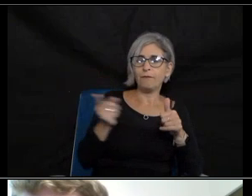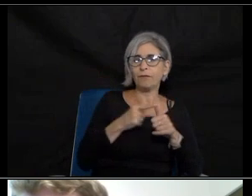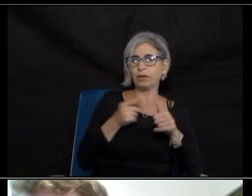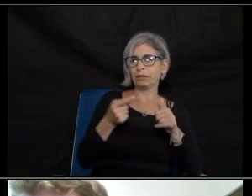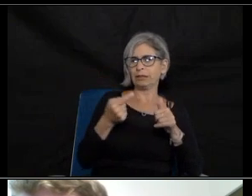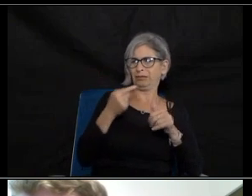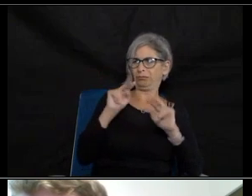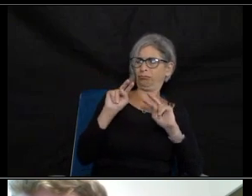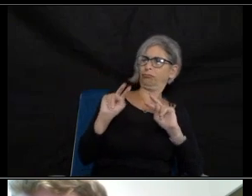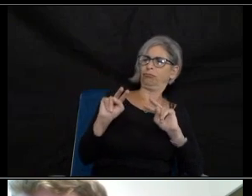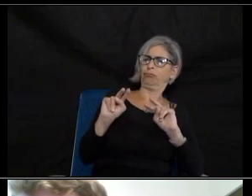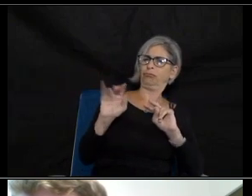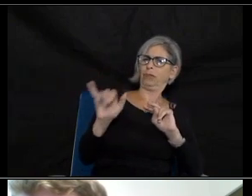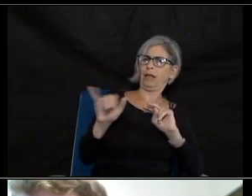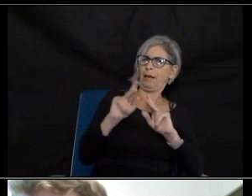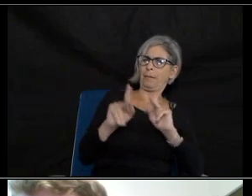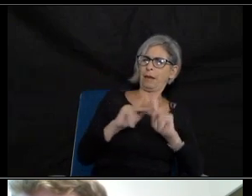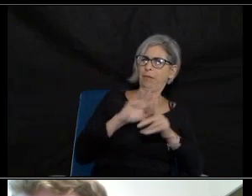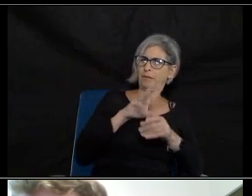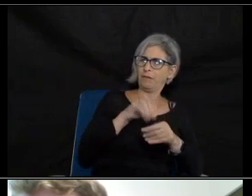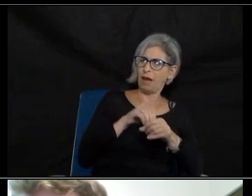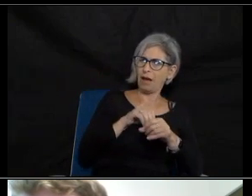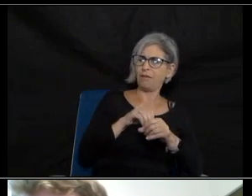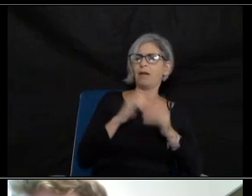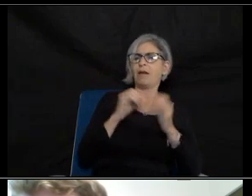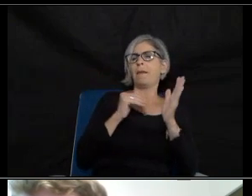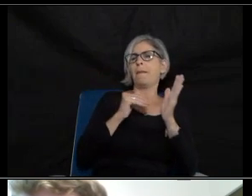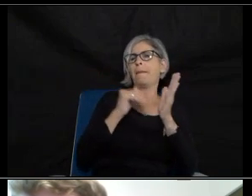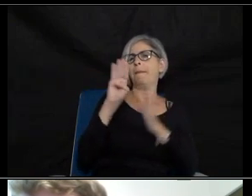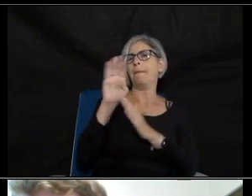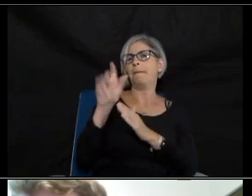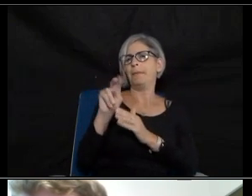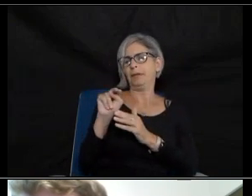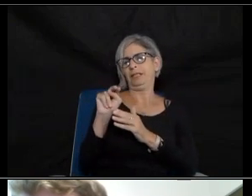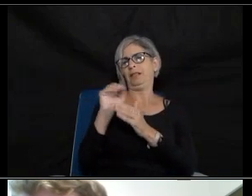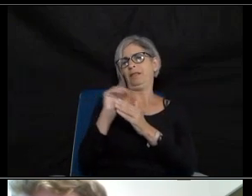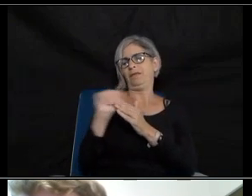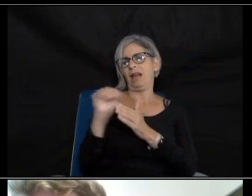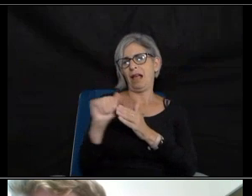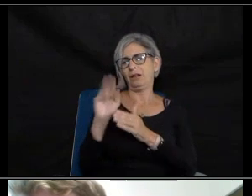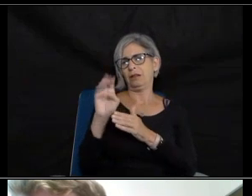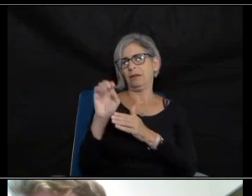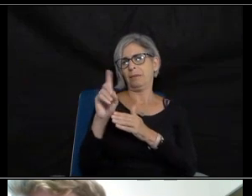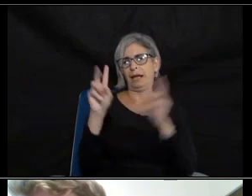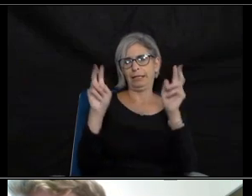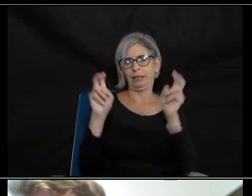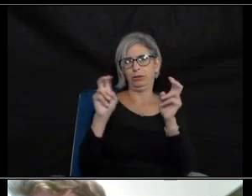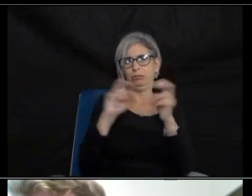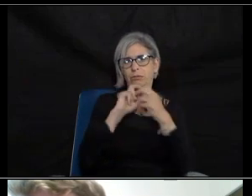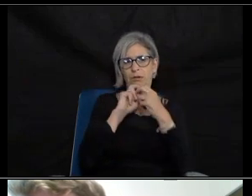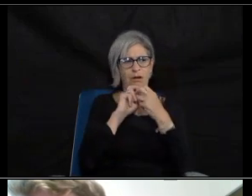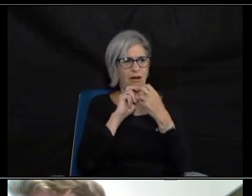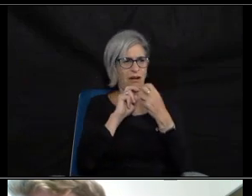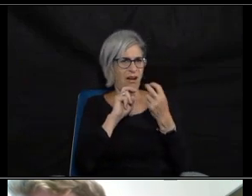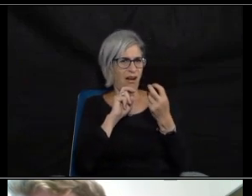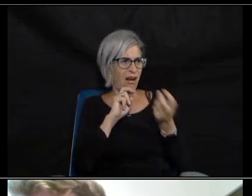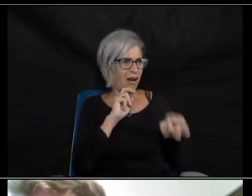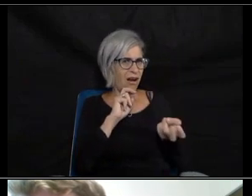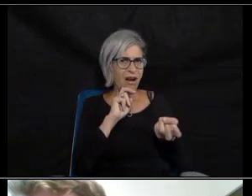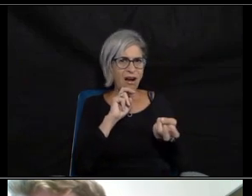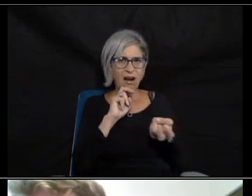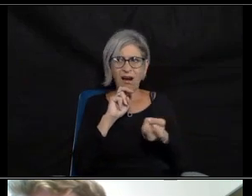first saw that, and these are people who've been involved in billions of dollars of bond issuances, their jaws drop because there's no